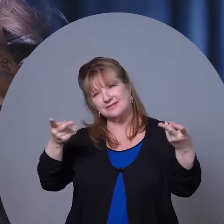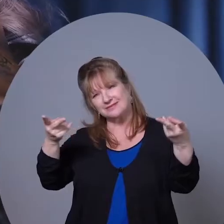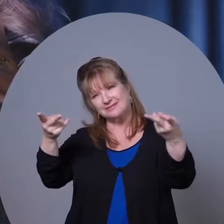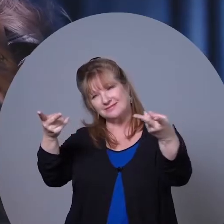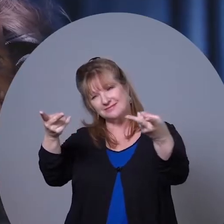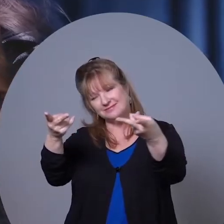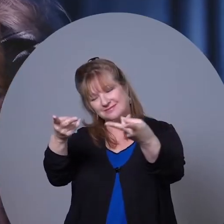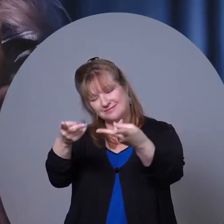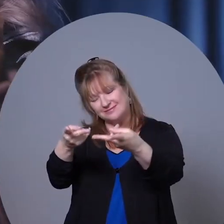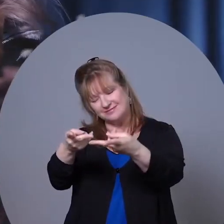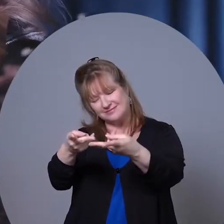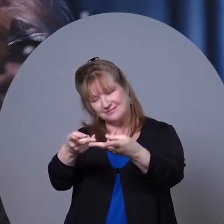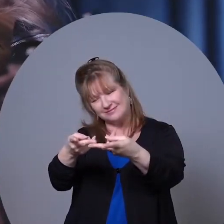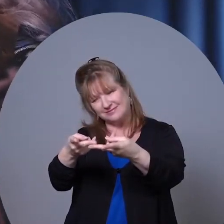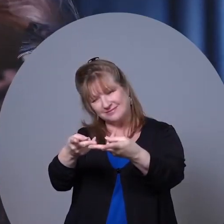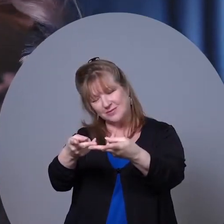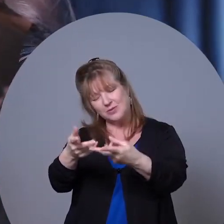of the hill.